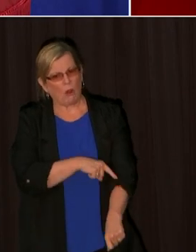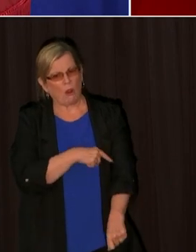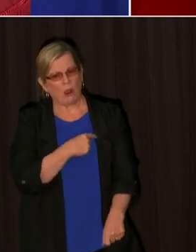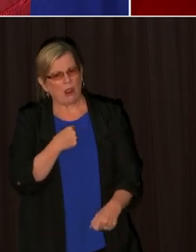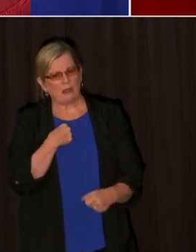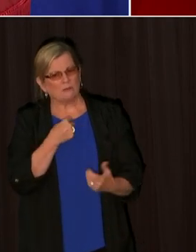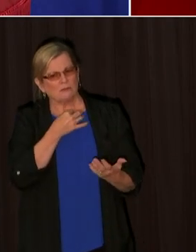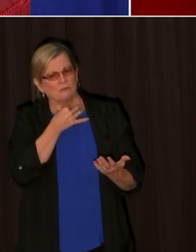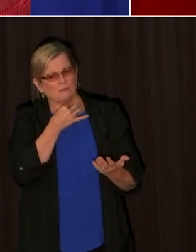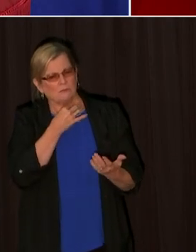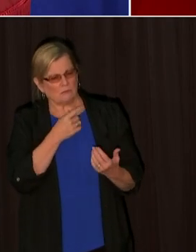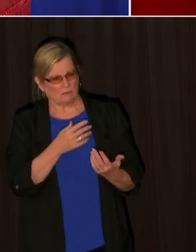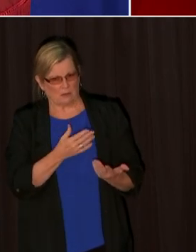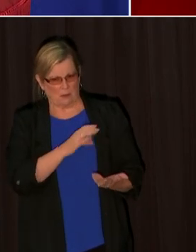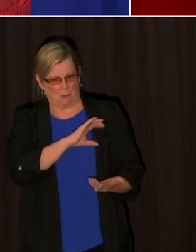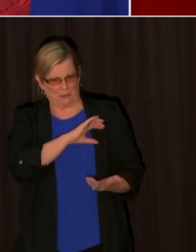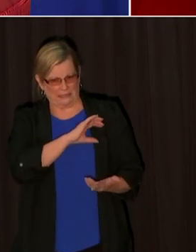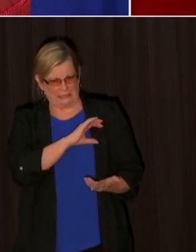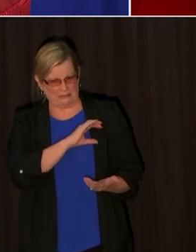have any?